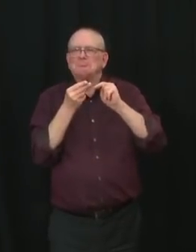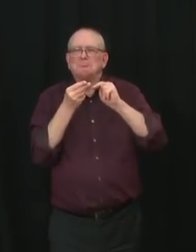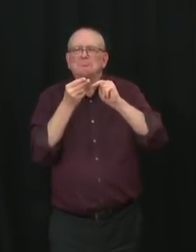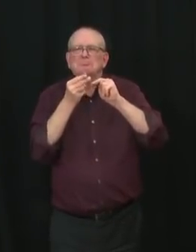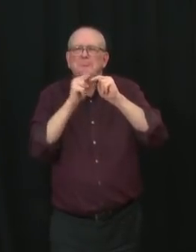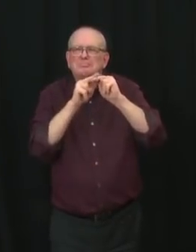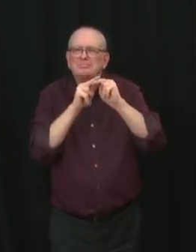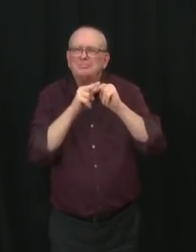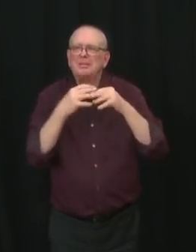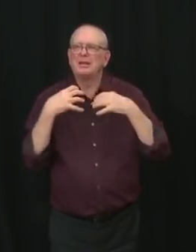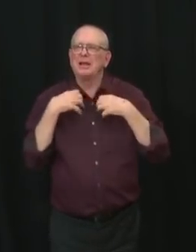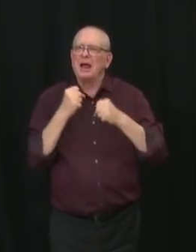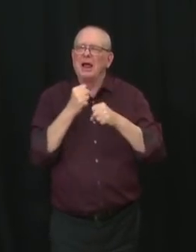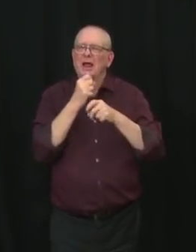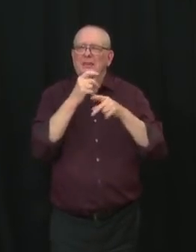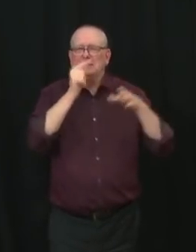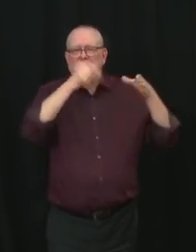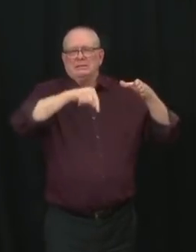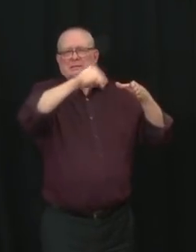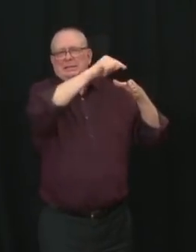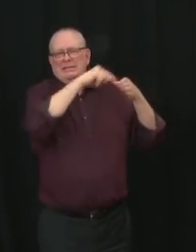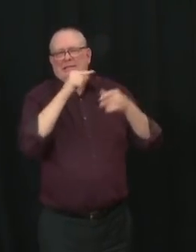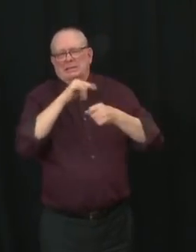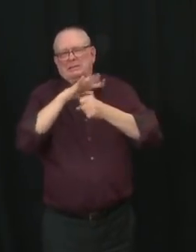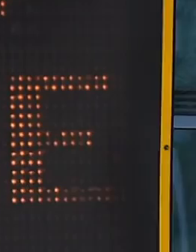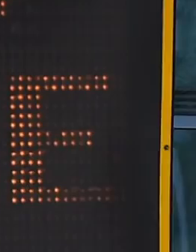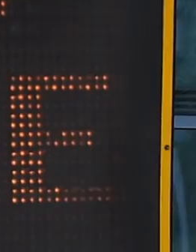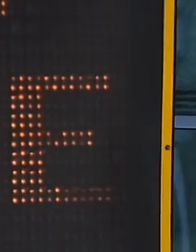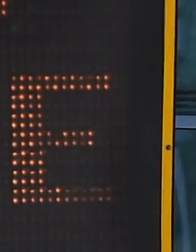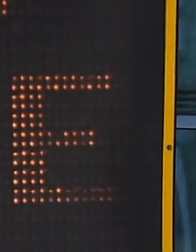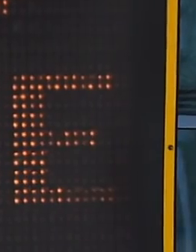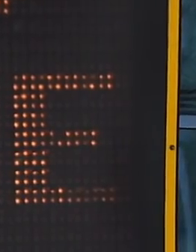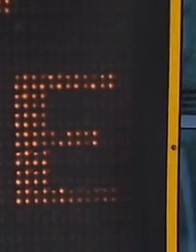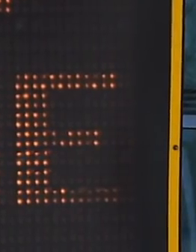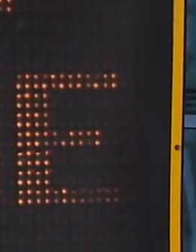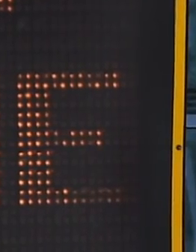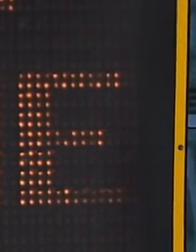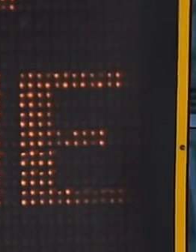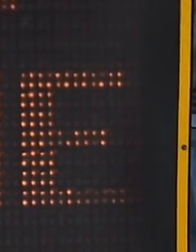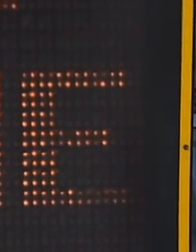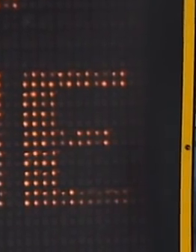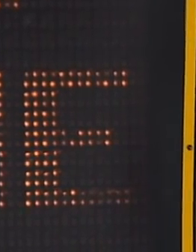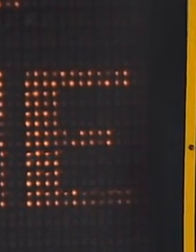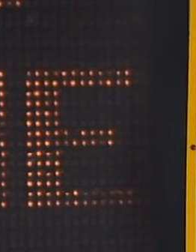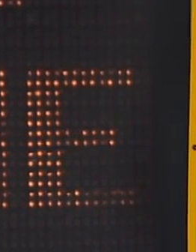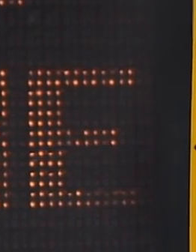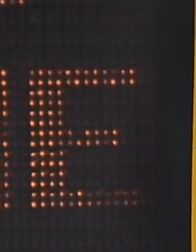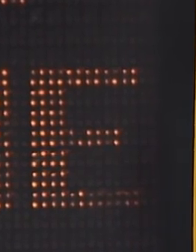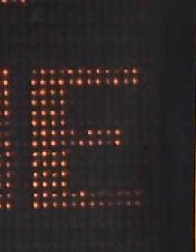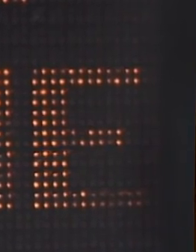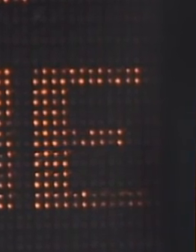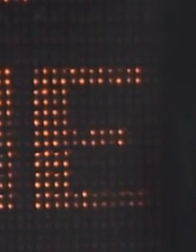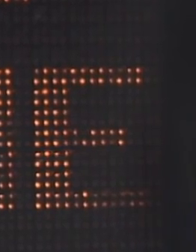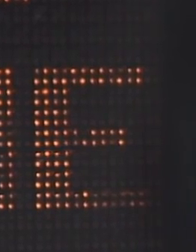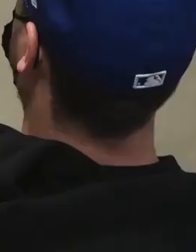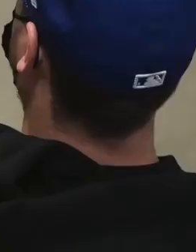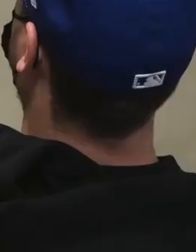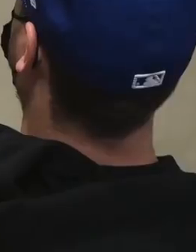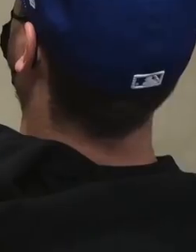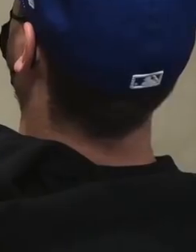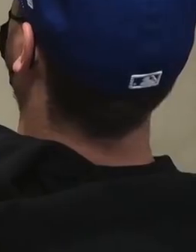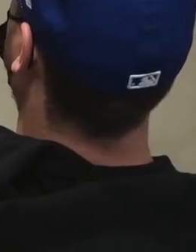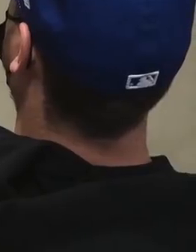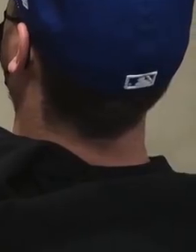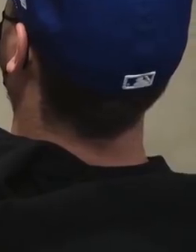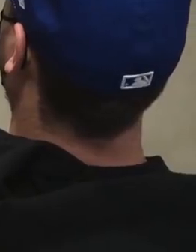We see particular stress in some of the large urban emergency wards. And there is continued need for